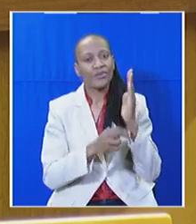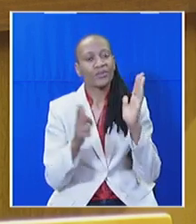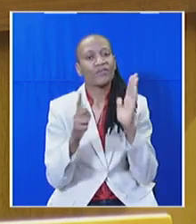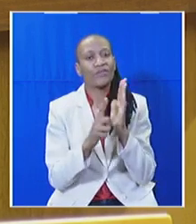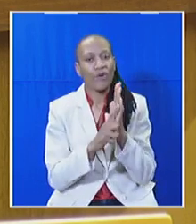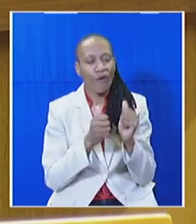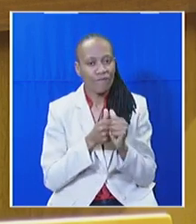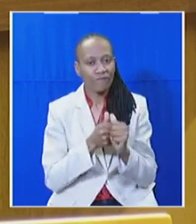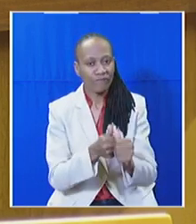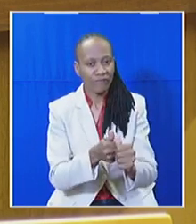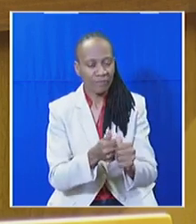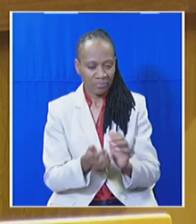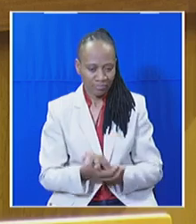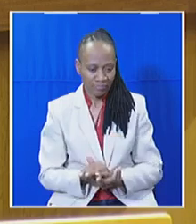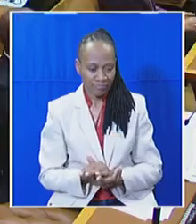In this regard,